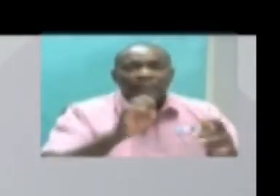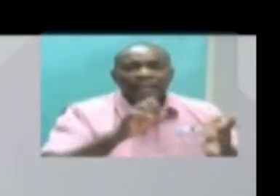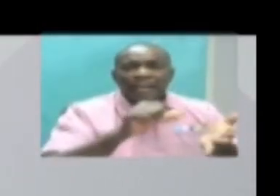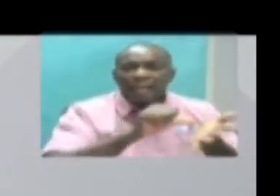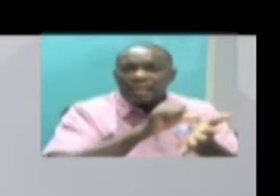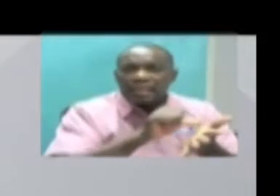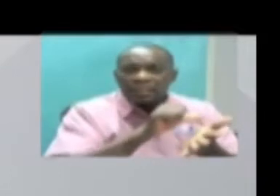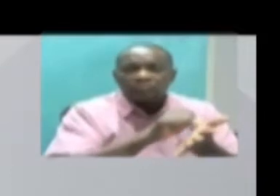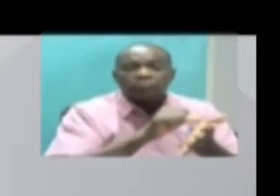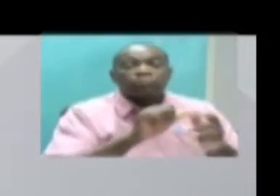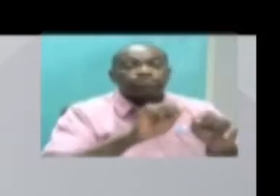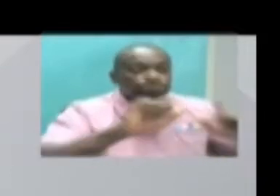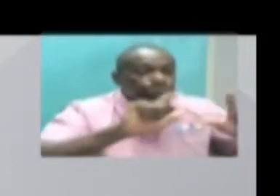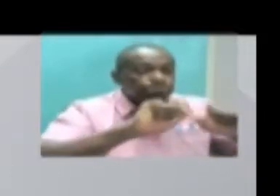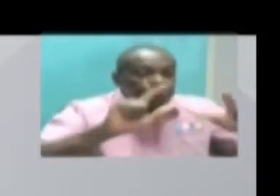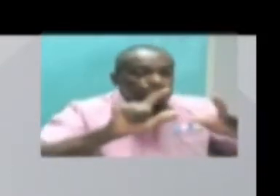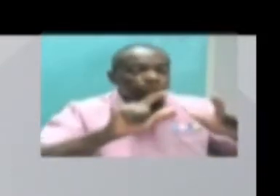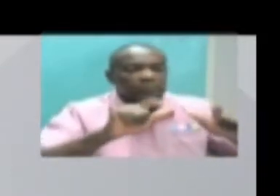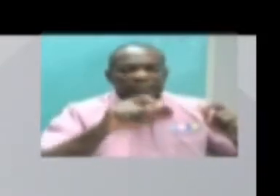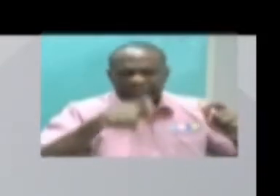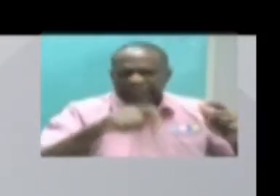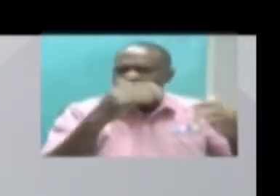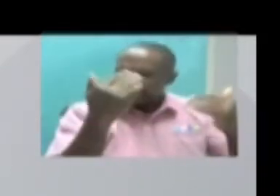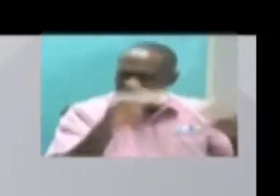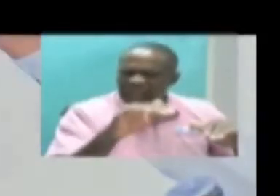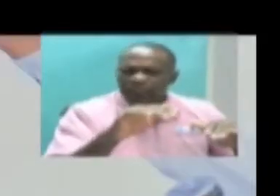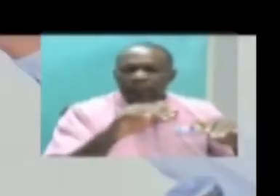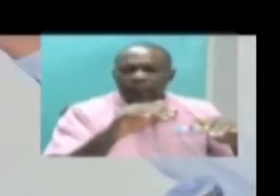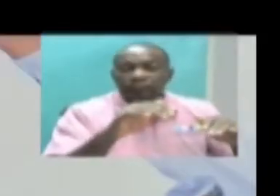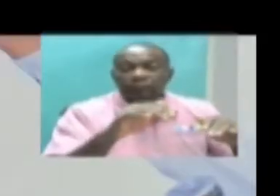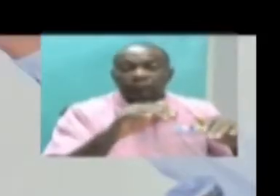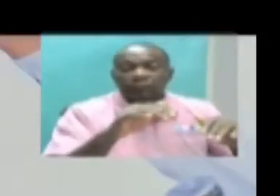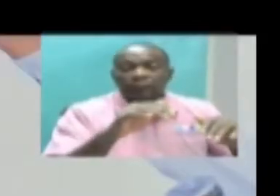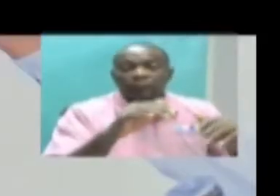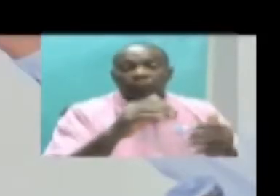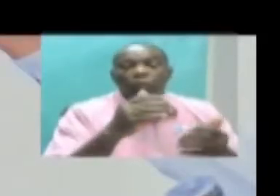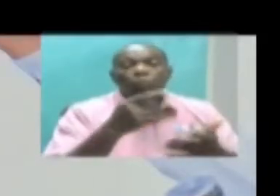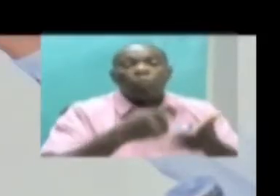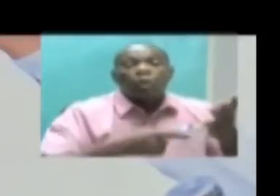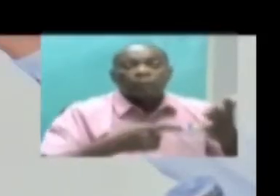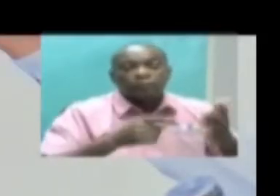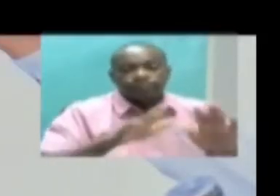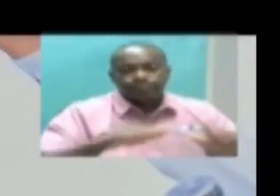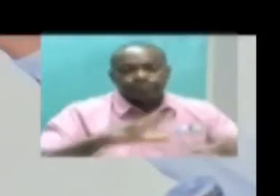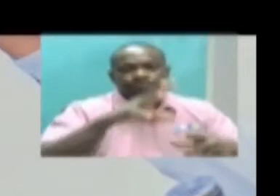are participating in. Yeah. Thank you very much. Yes. Alicia.